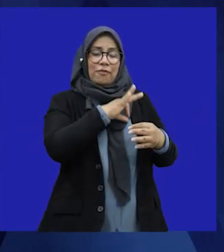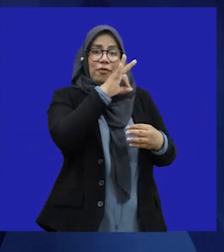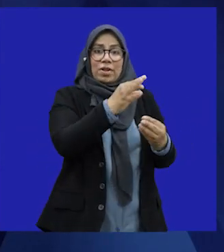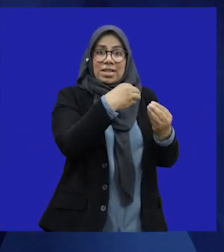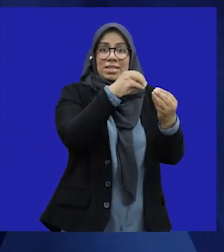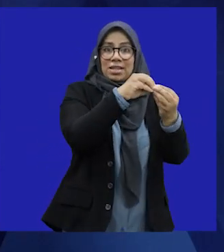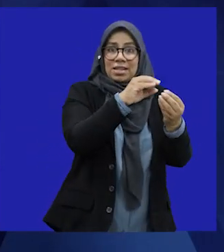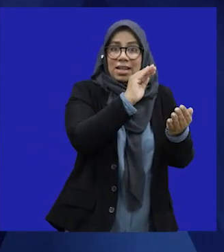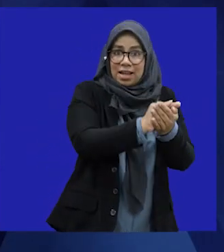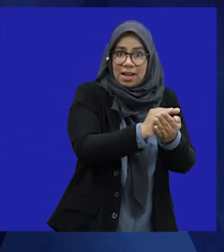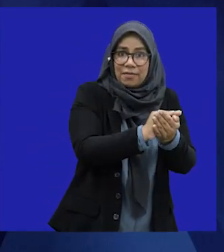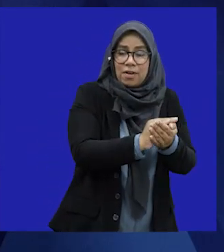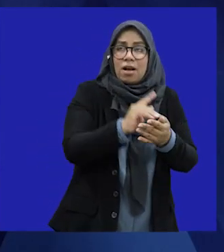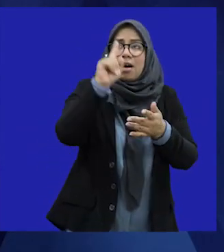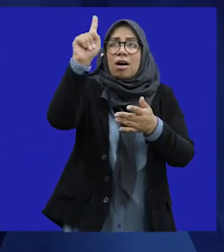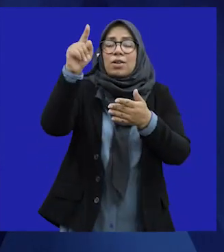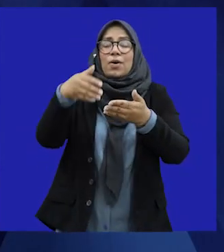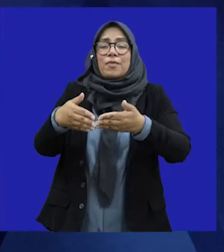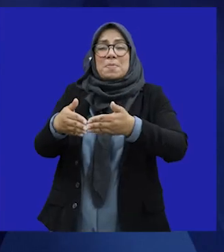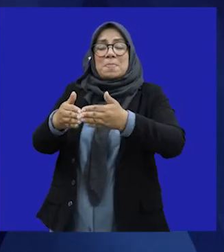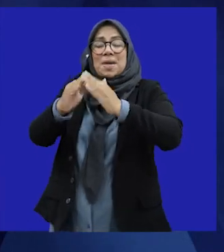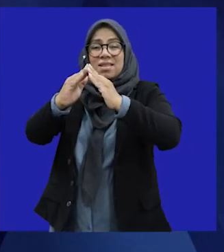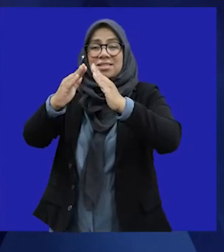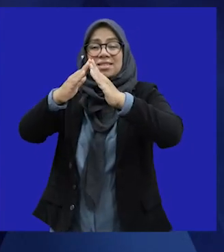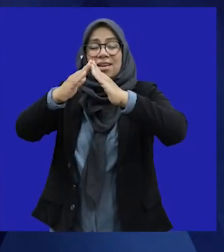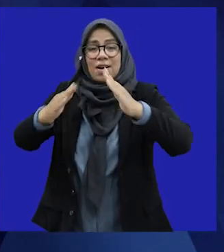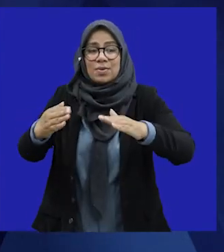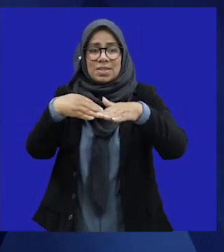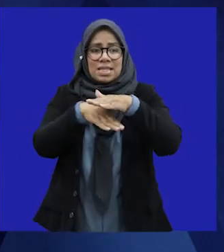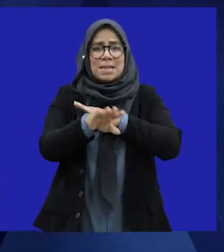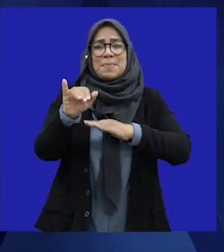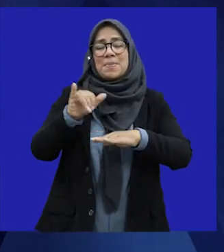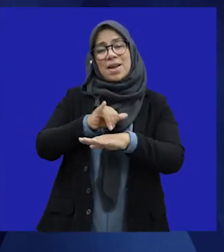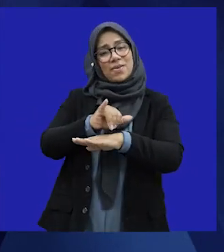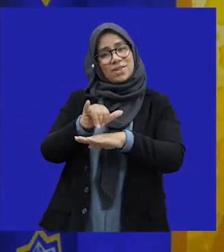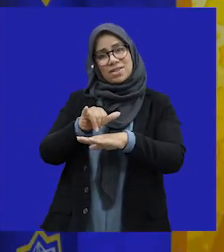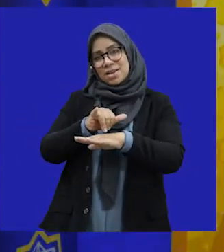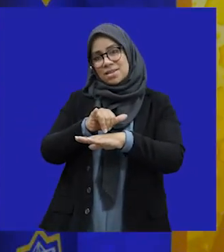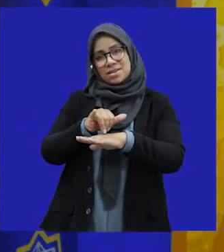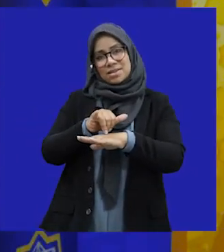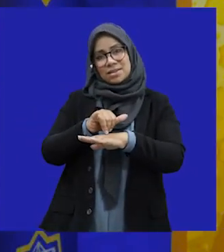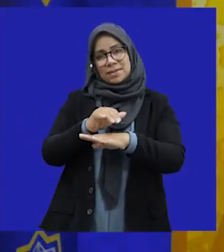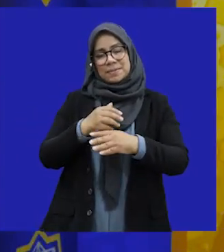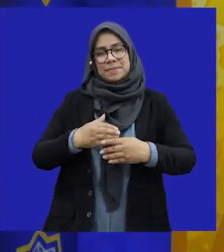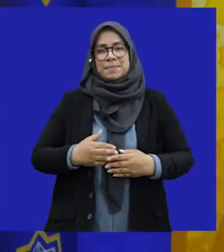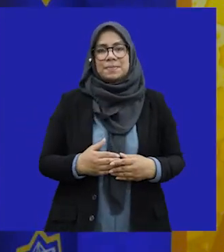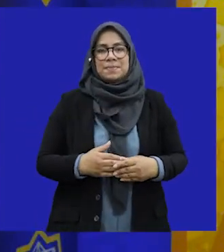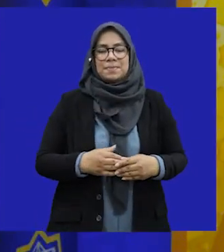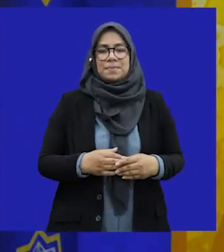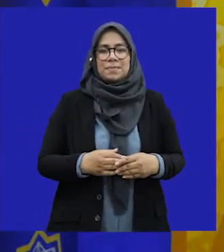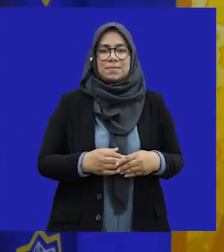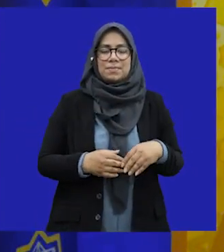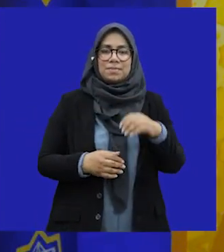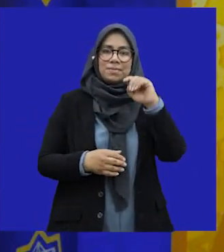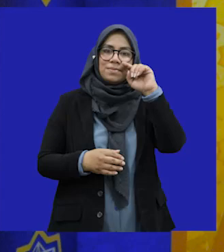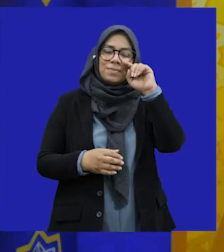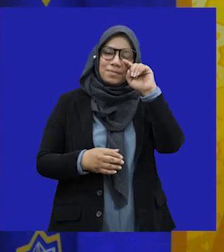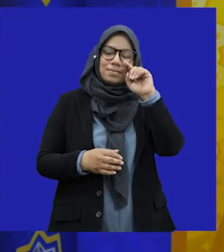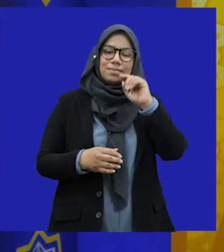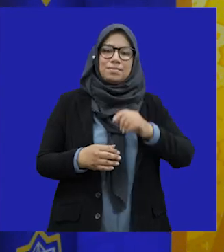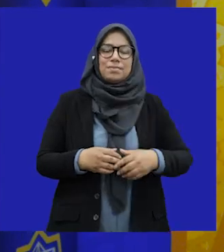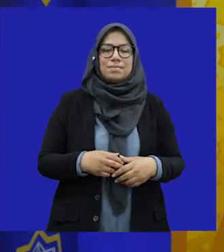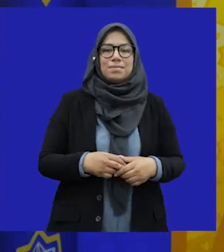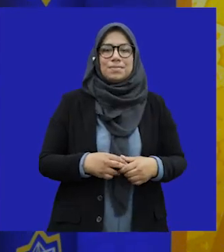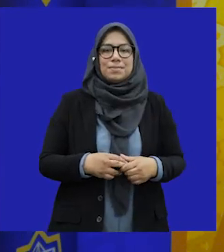build a house for him in paradise. Imam al-Bukhari and Imam Muslim narrates in their